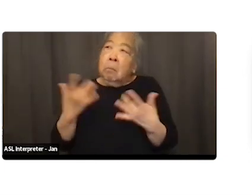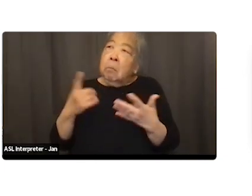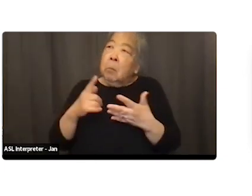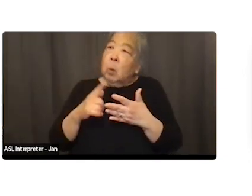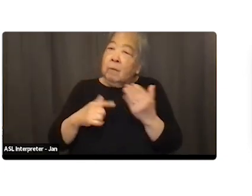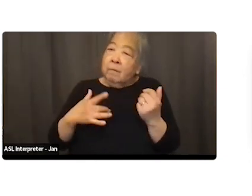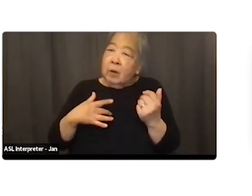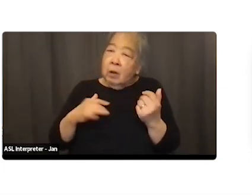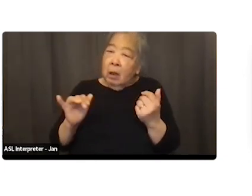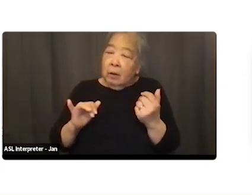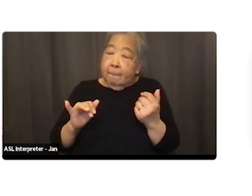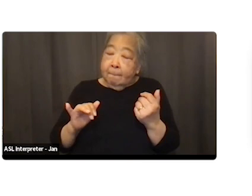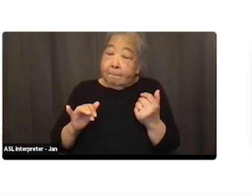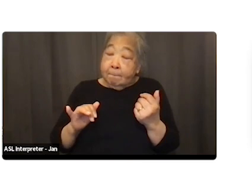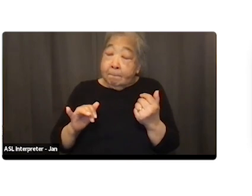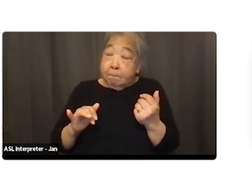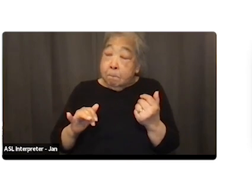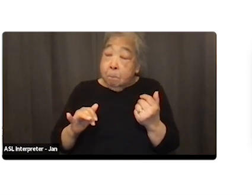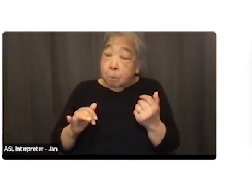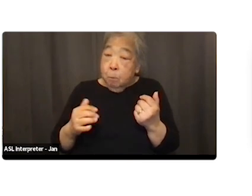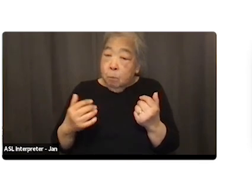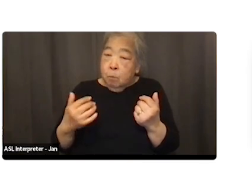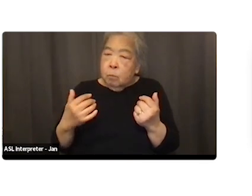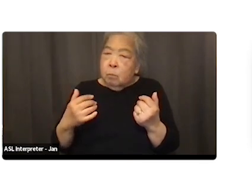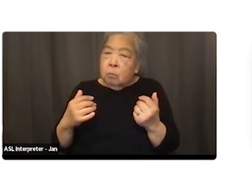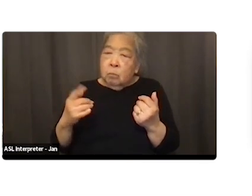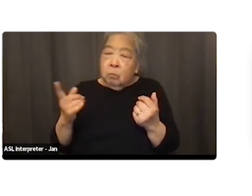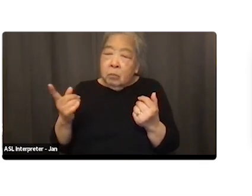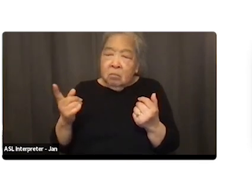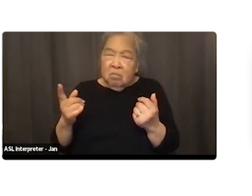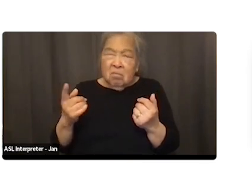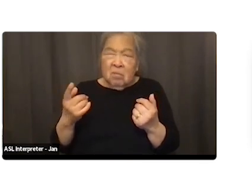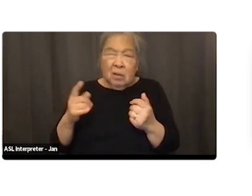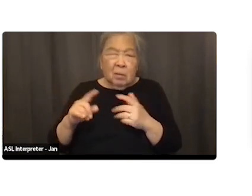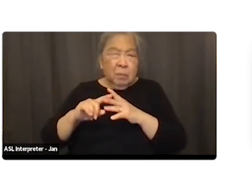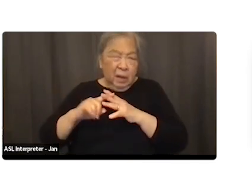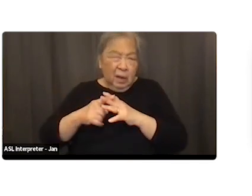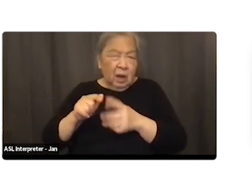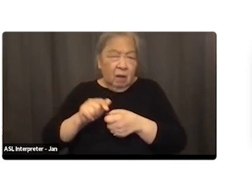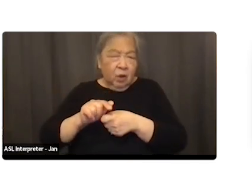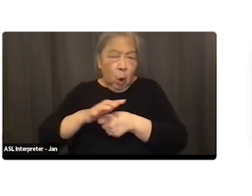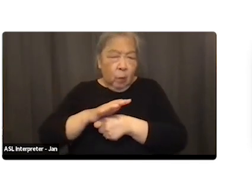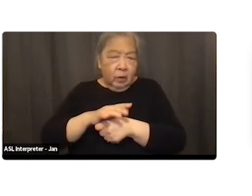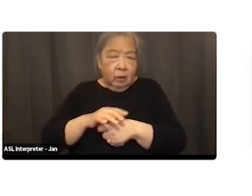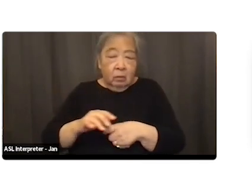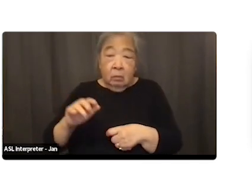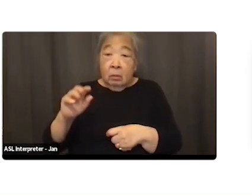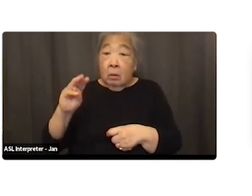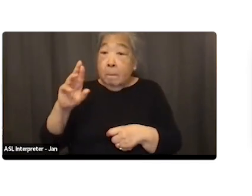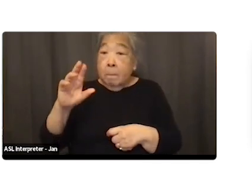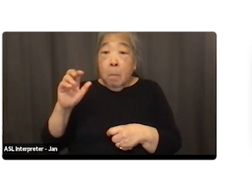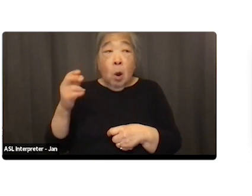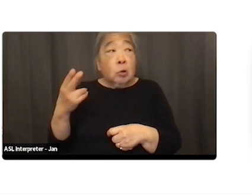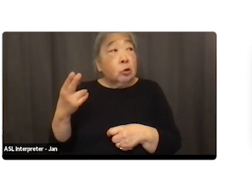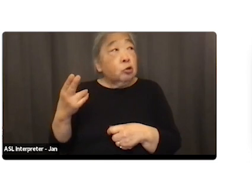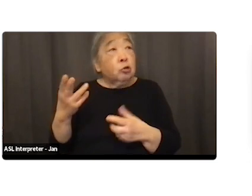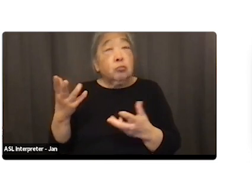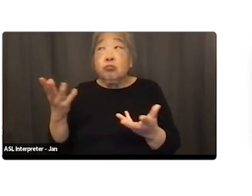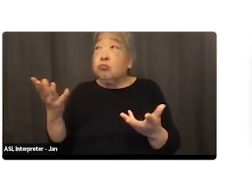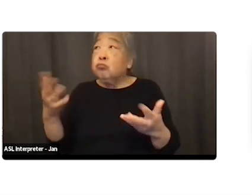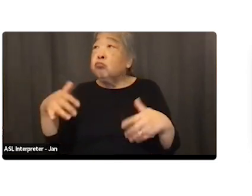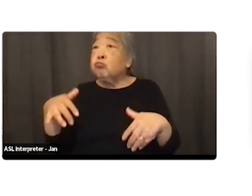in March, the beginning of COVID, where I didn't have anything to worry about. You